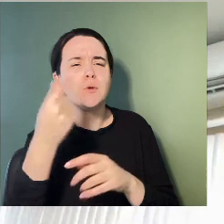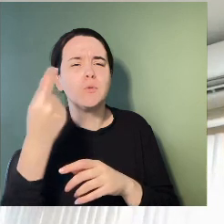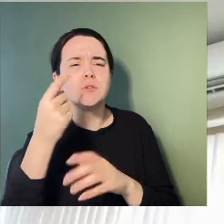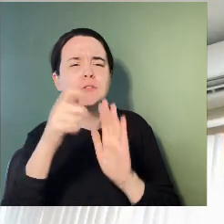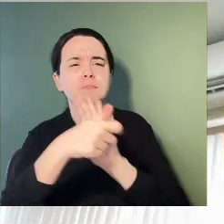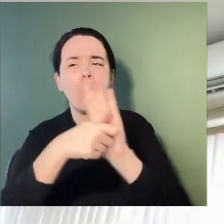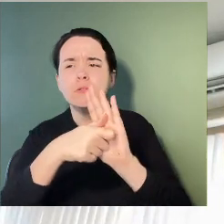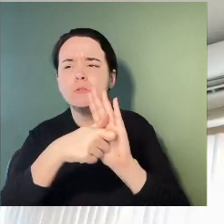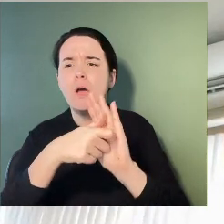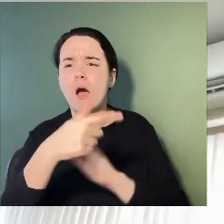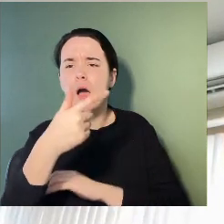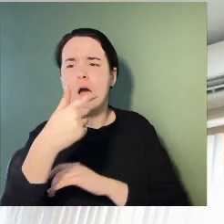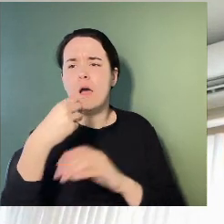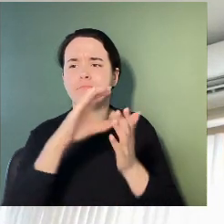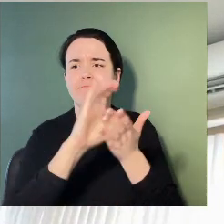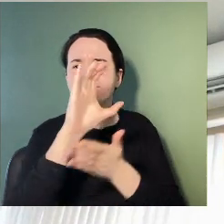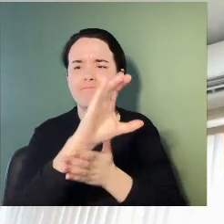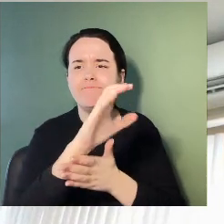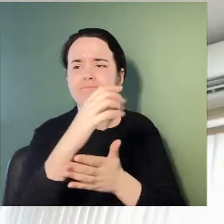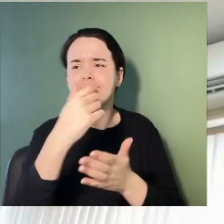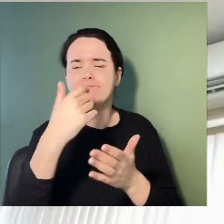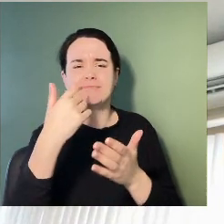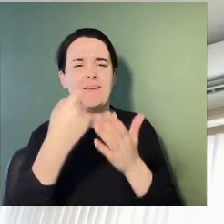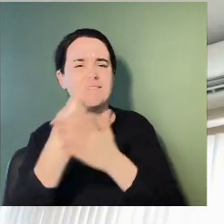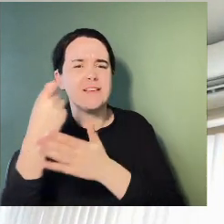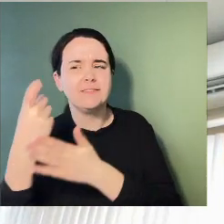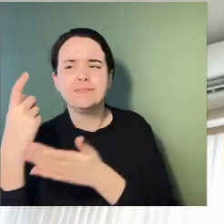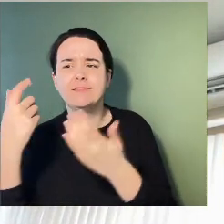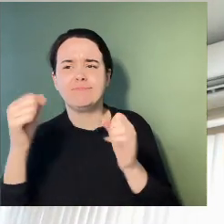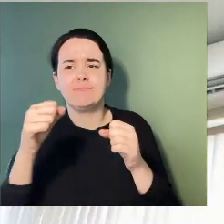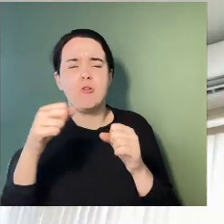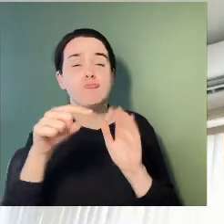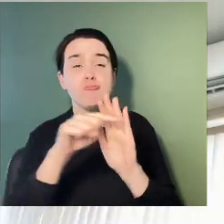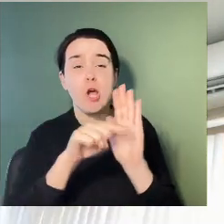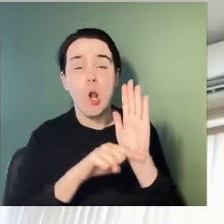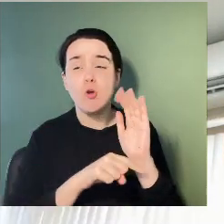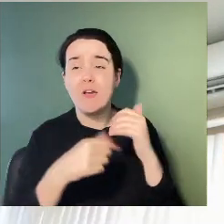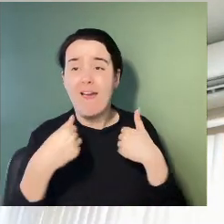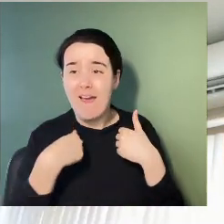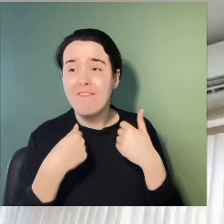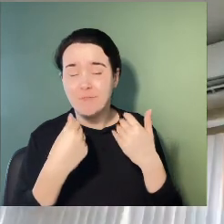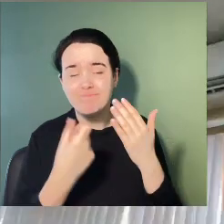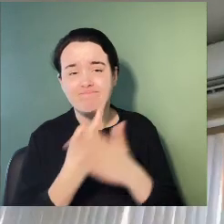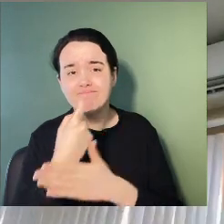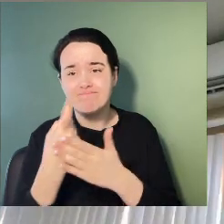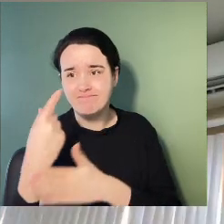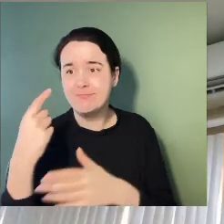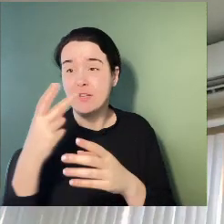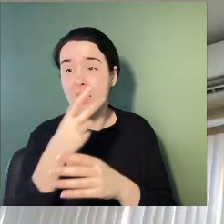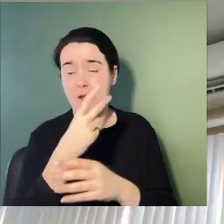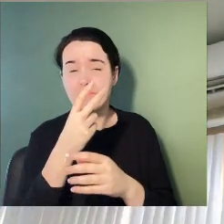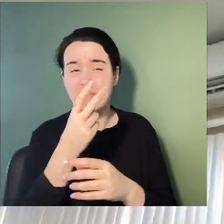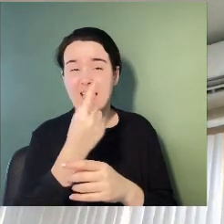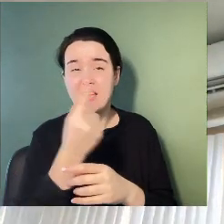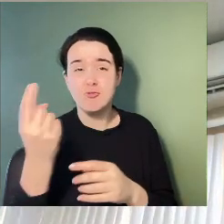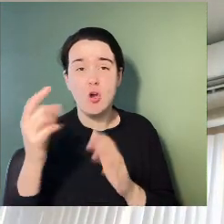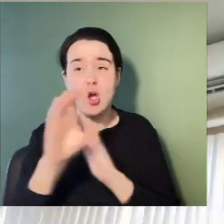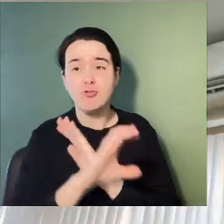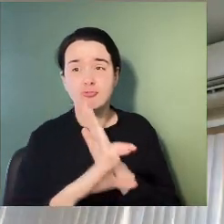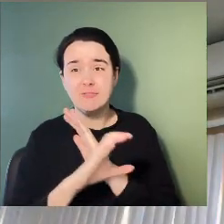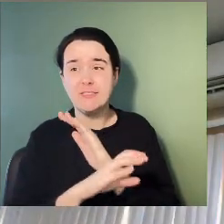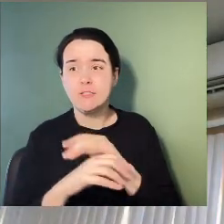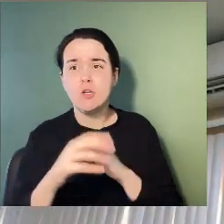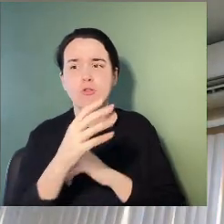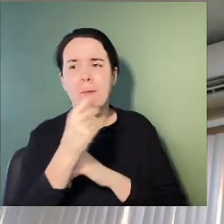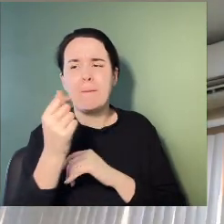of this regulation. But ultimately, I think each countries need to come up with policies and strategies,